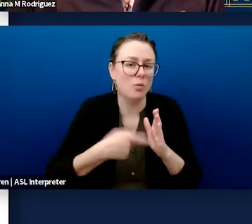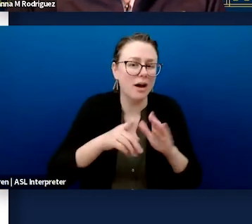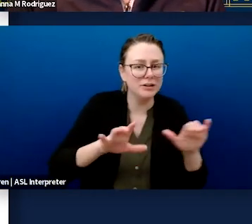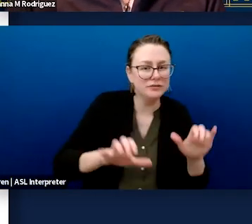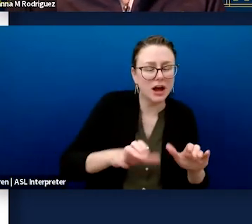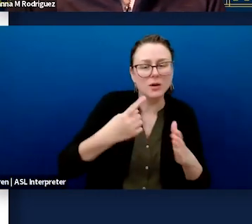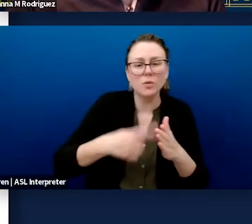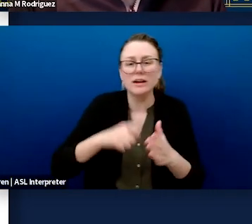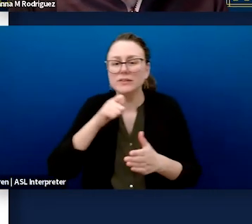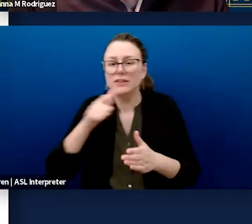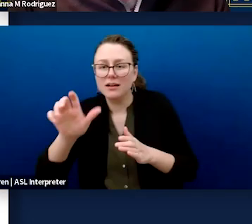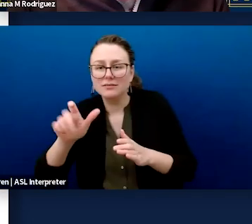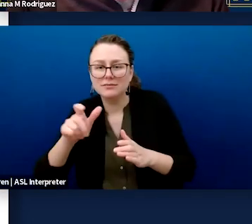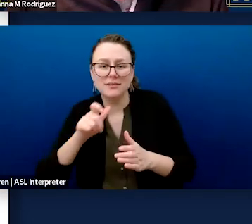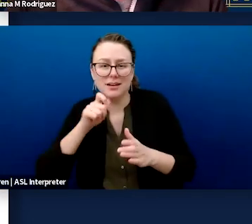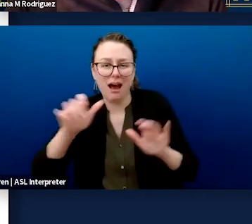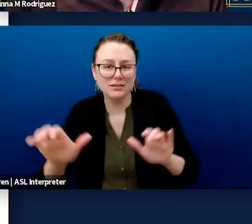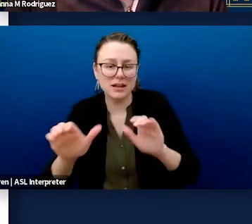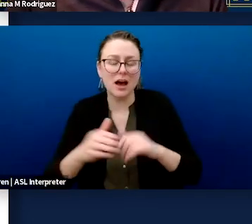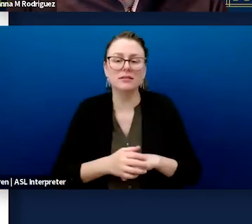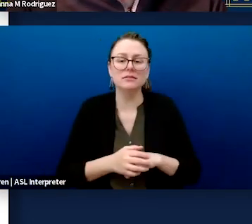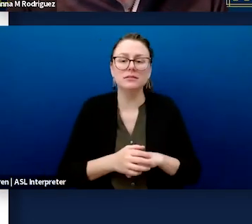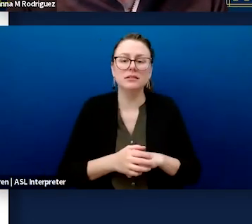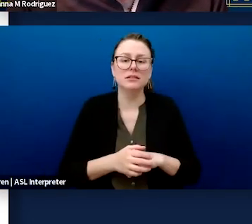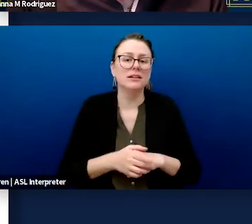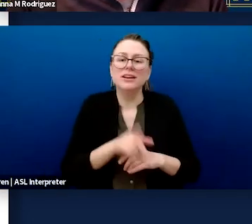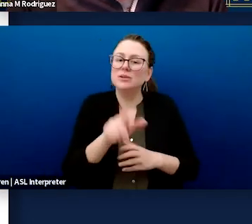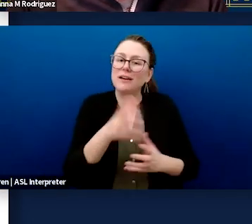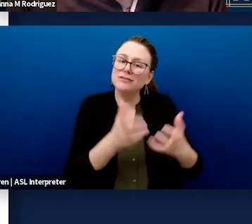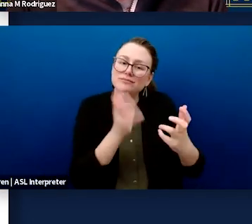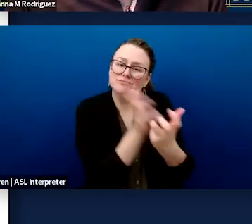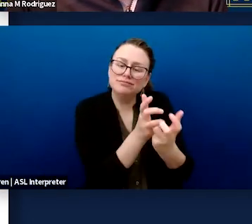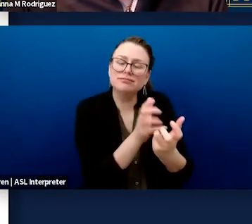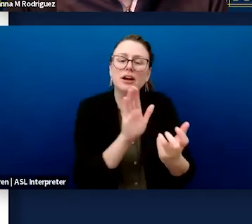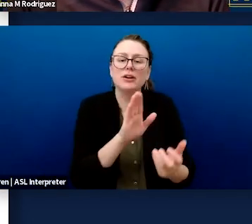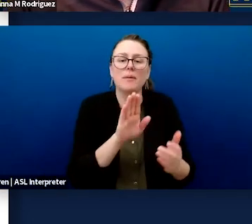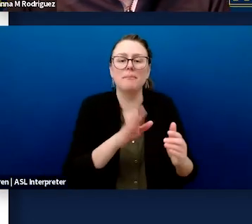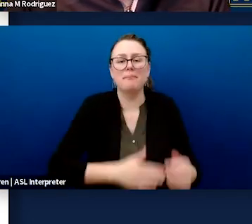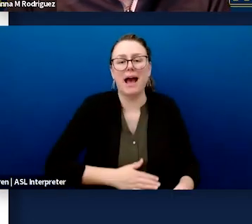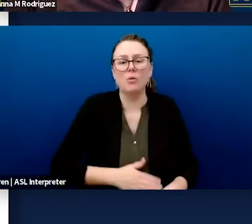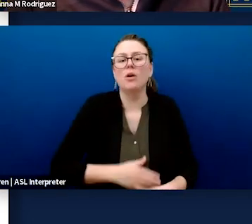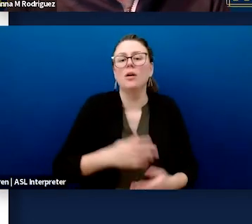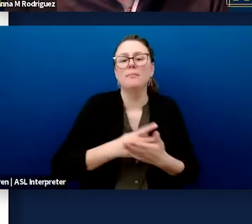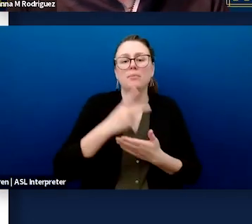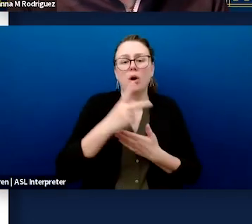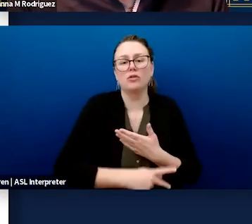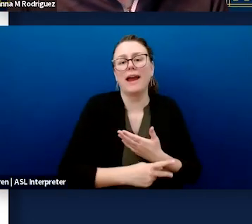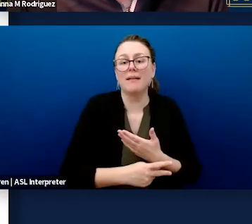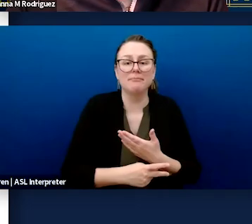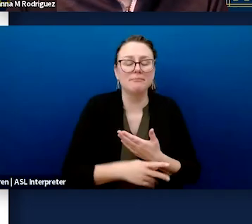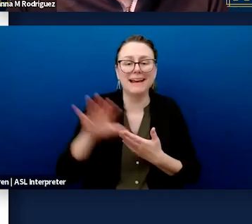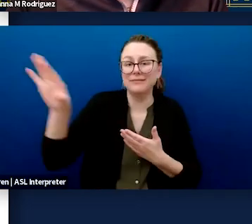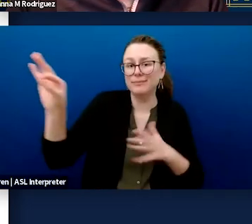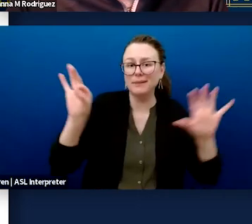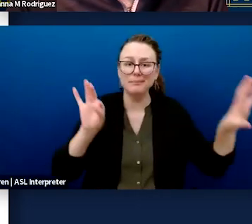done. Let's optimize your bowel regimen, your bowel program. We can try a combination of